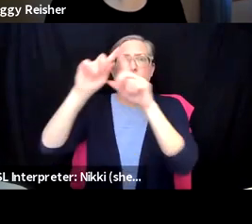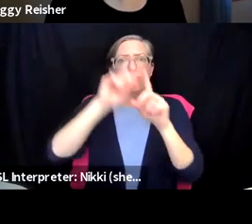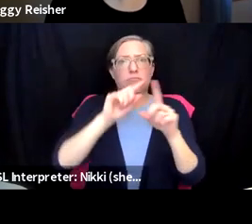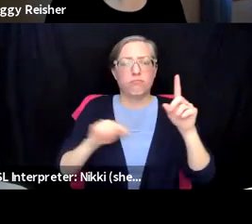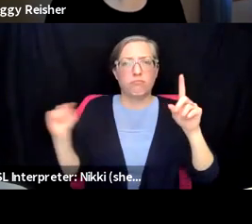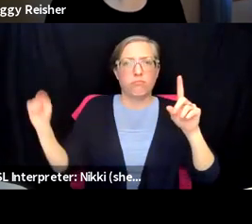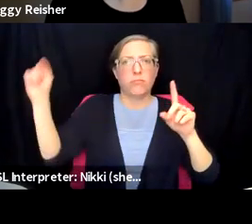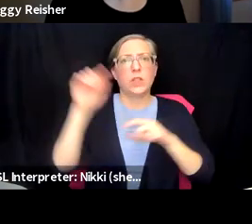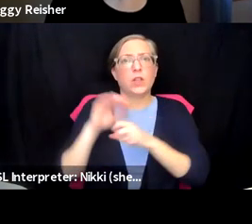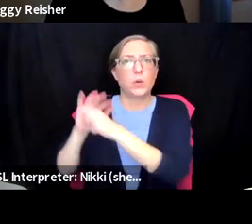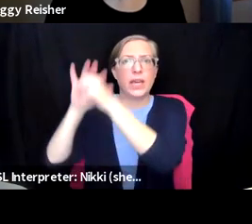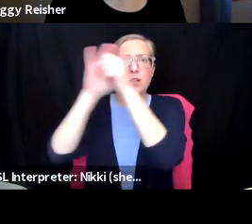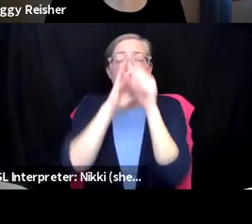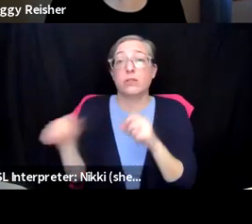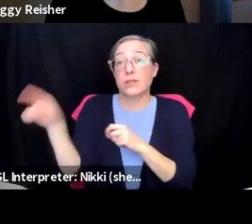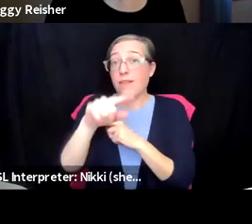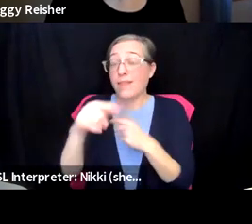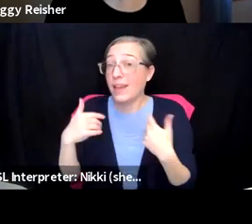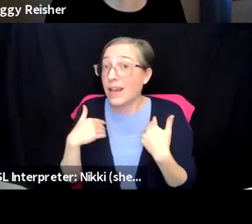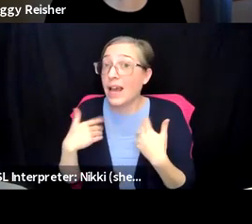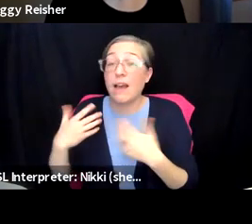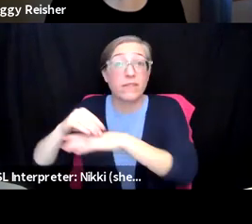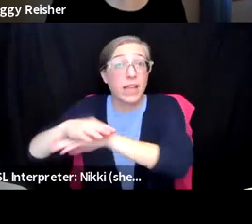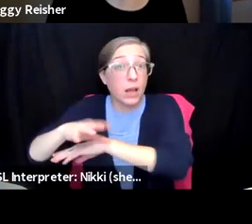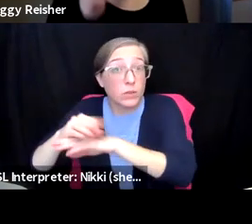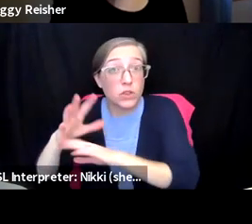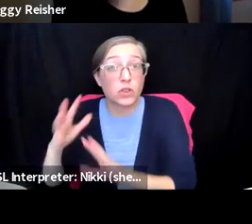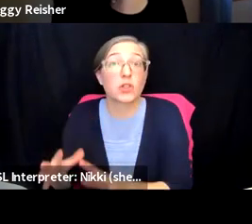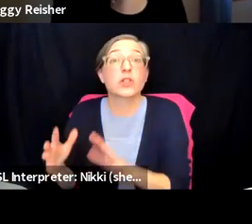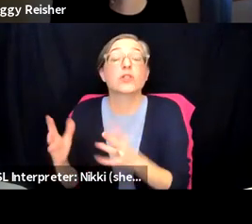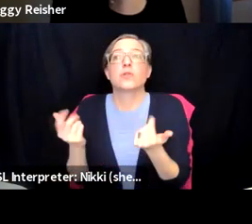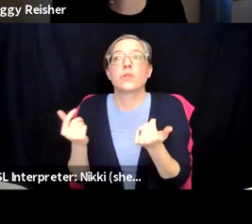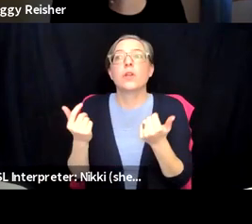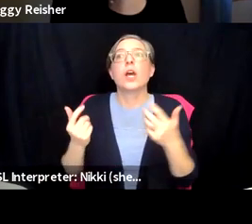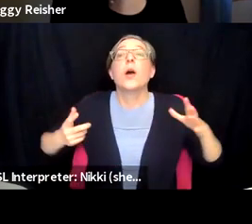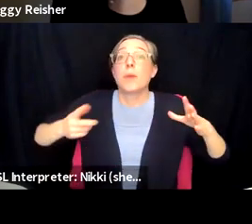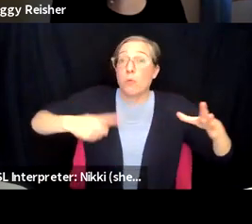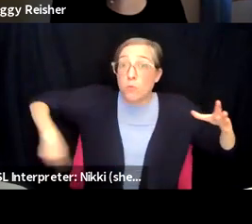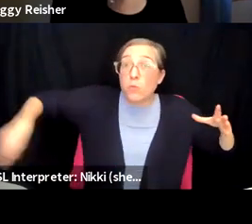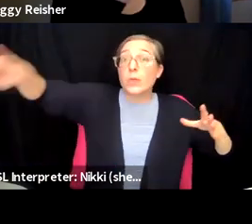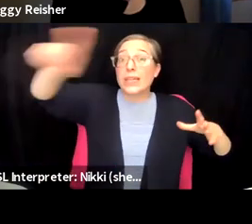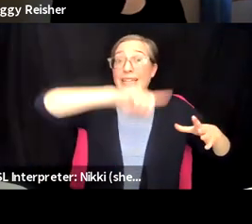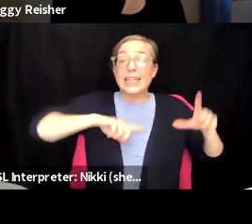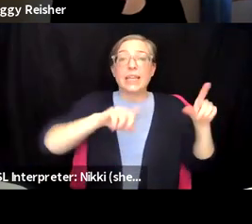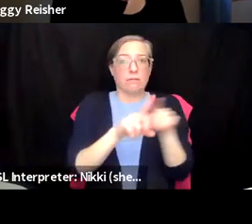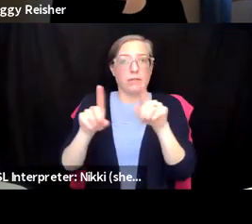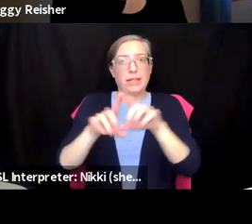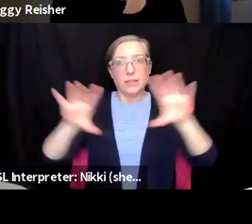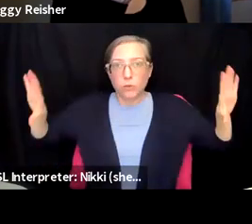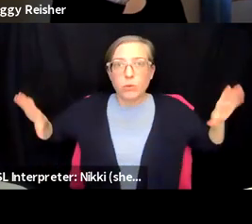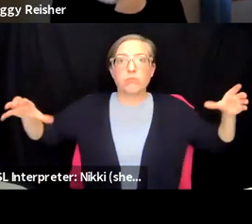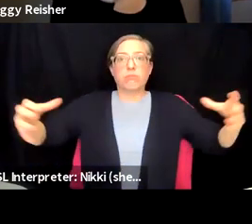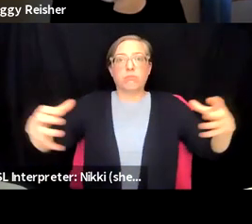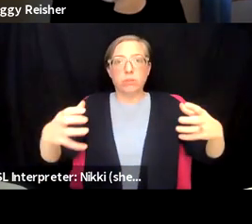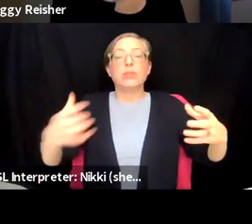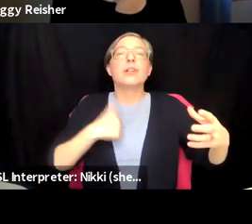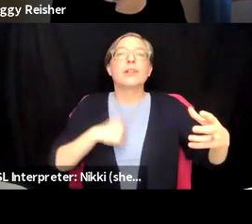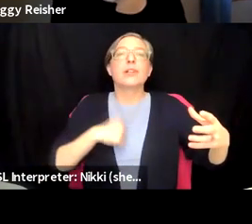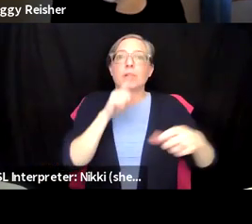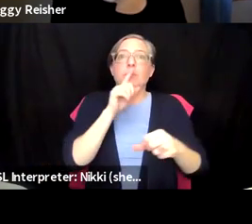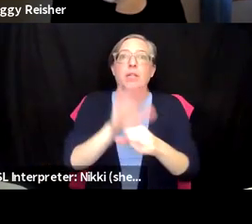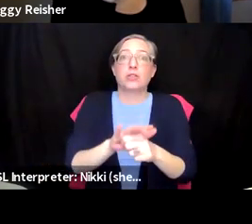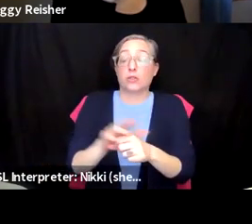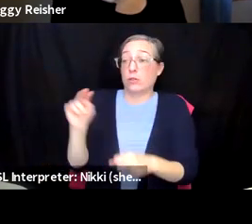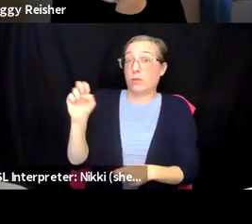counselors that we, as a group, collectively make sure that every county across the state of Nebraska is